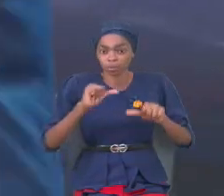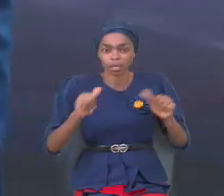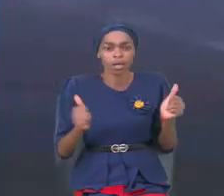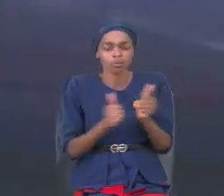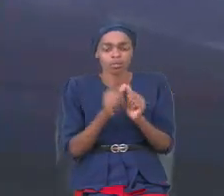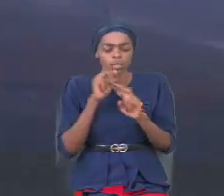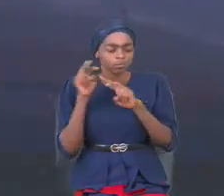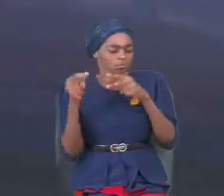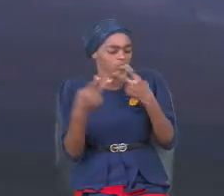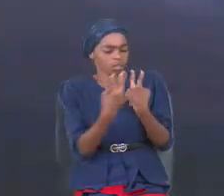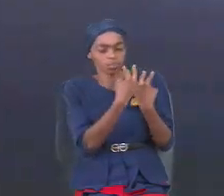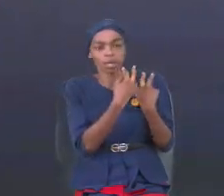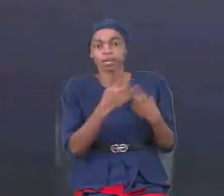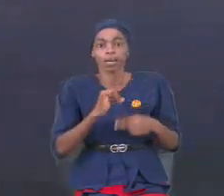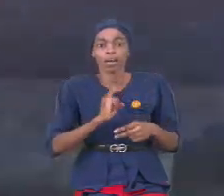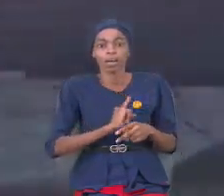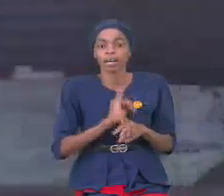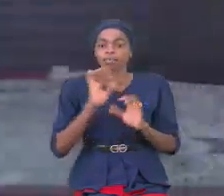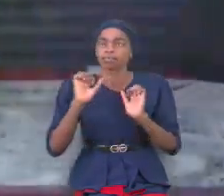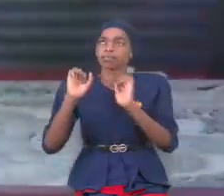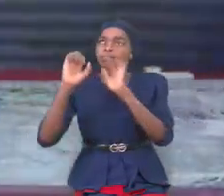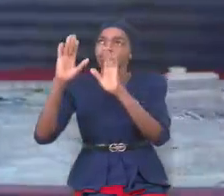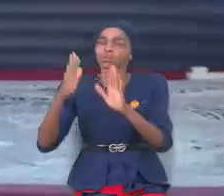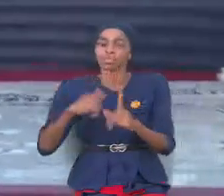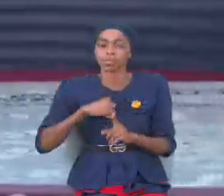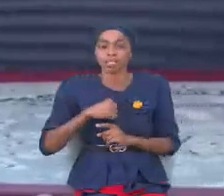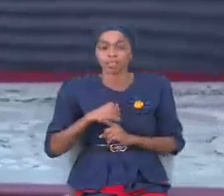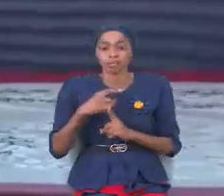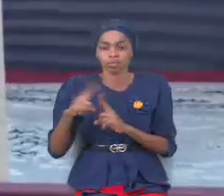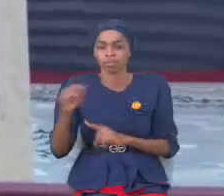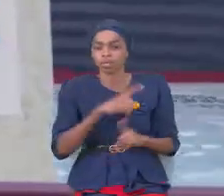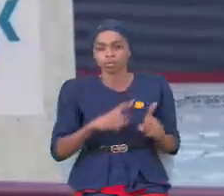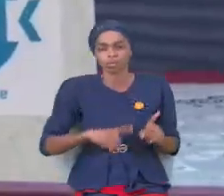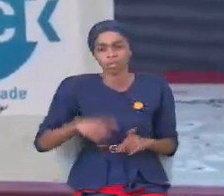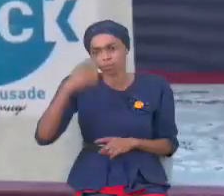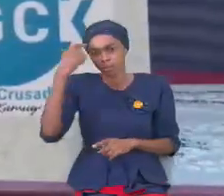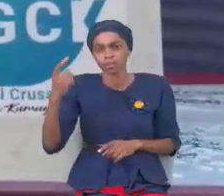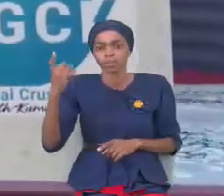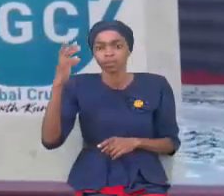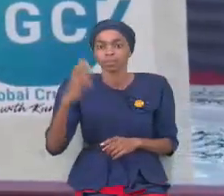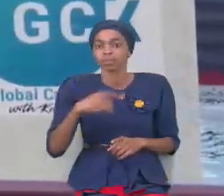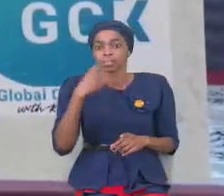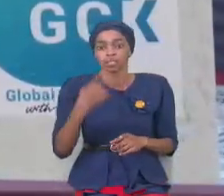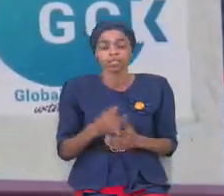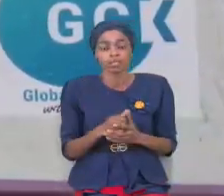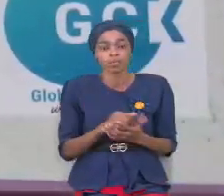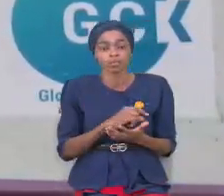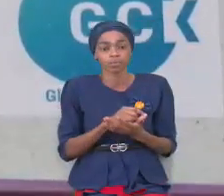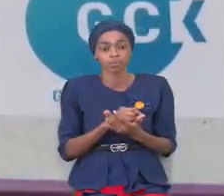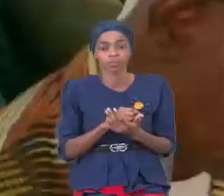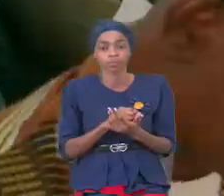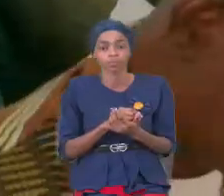myself unto the Lord. Because the Lord wants us to remember Hebrews chapter 9, verse 27. In Hebrews